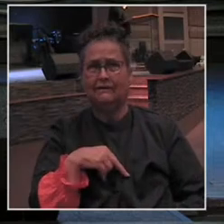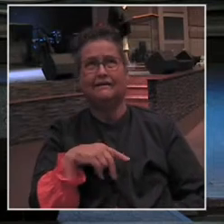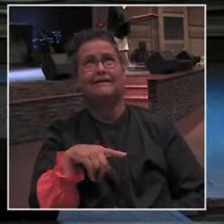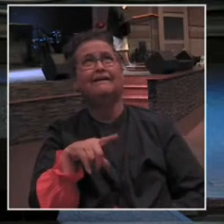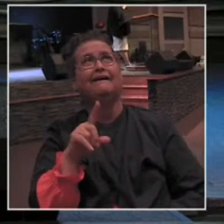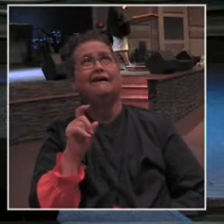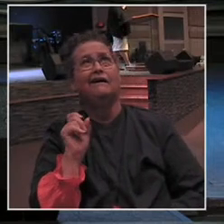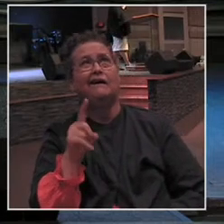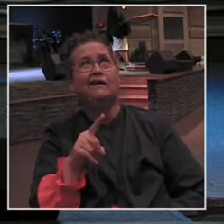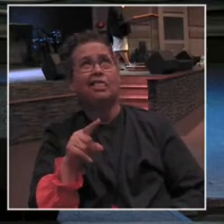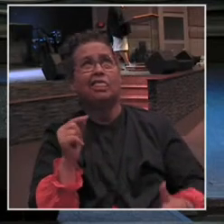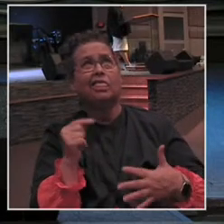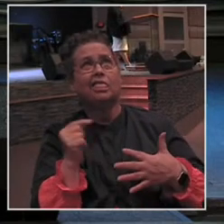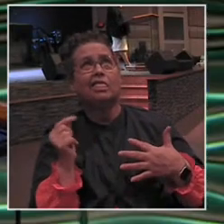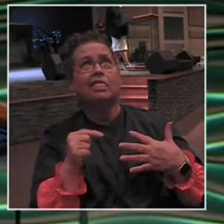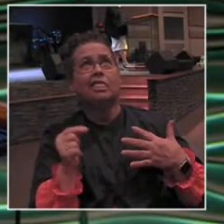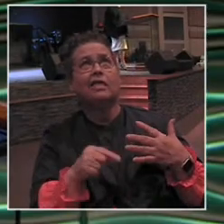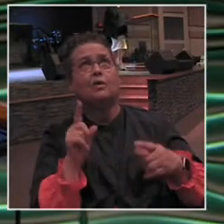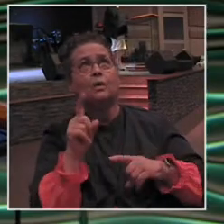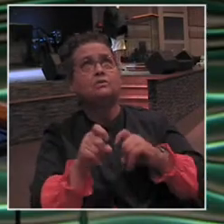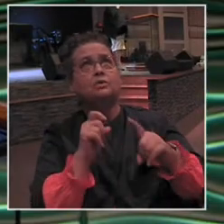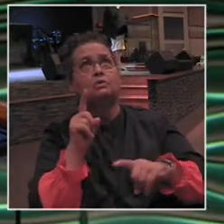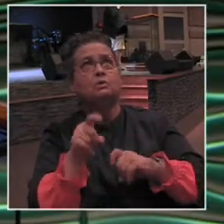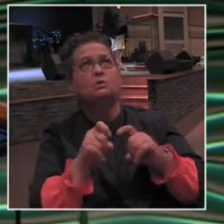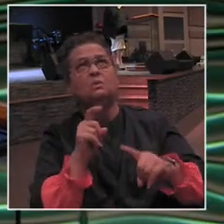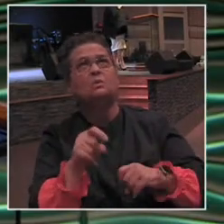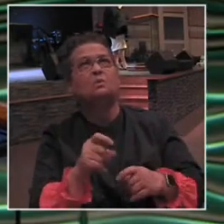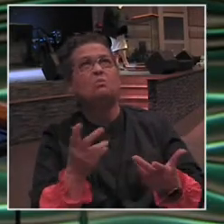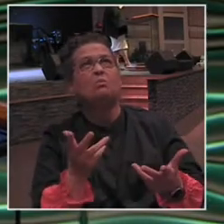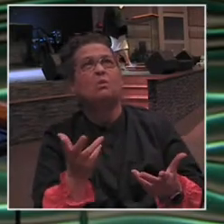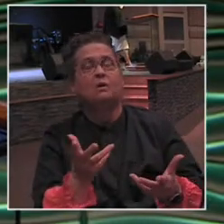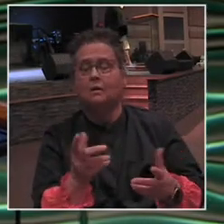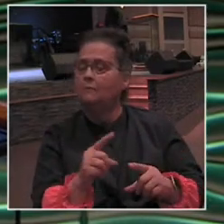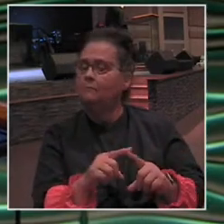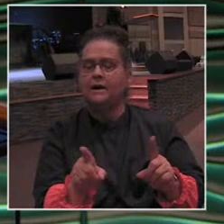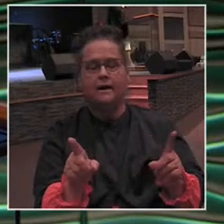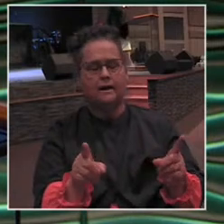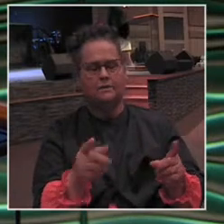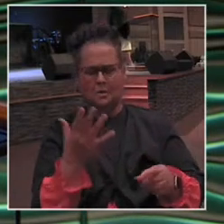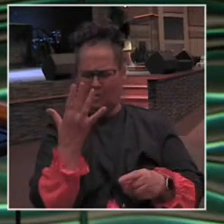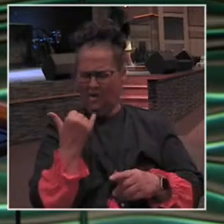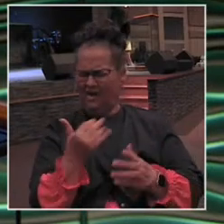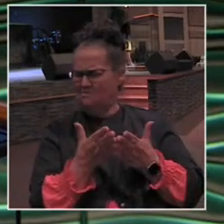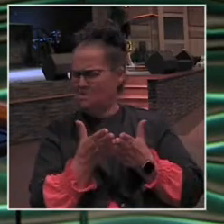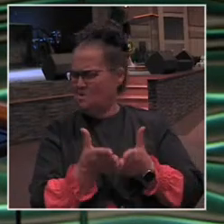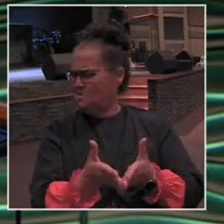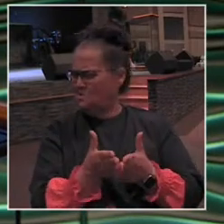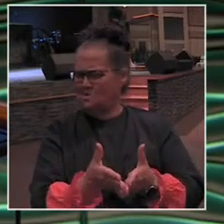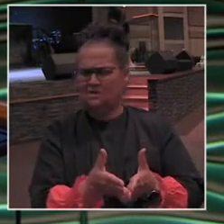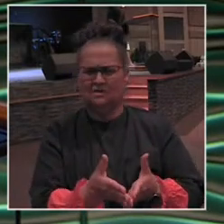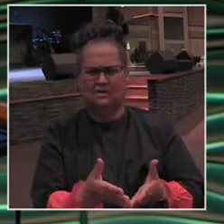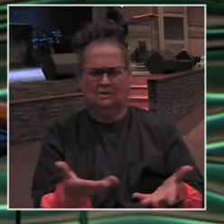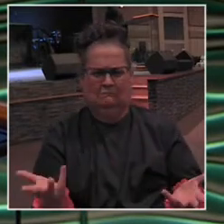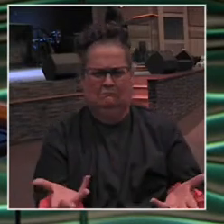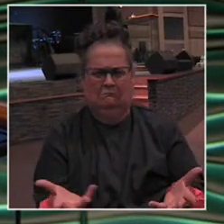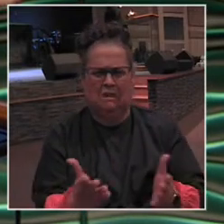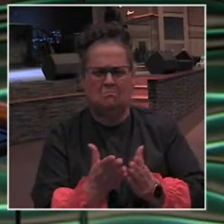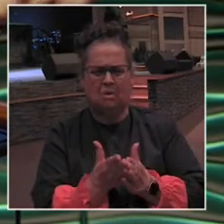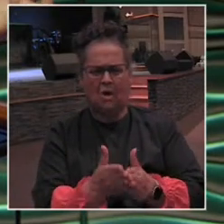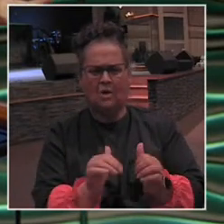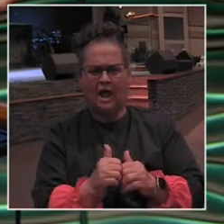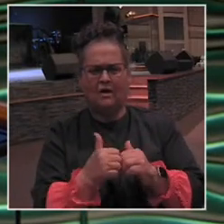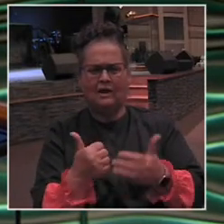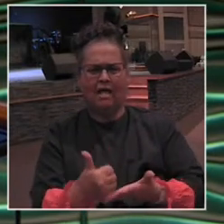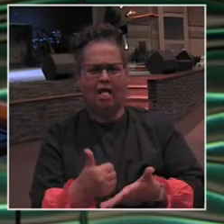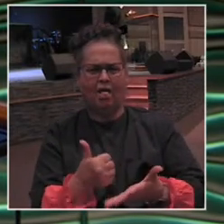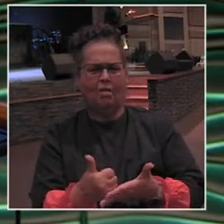asking all of the questions. I'm a very inquisitive person. But I'd be like, why a boat? What's a boat going to do? This big